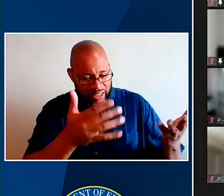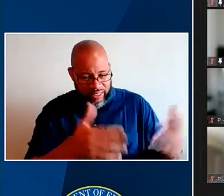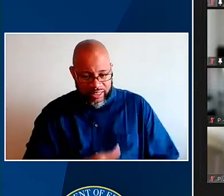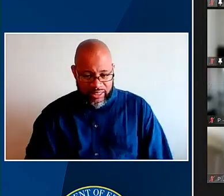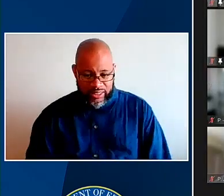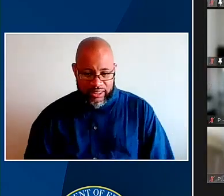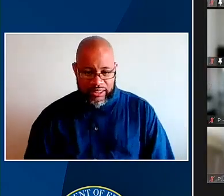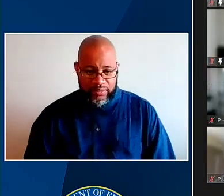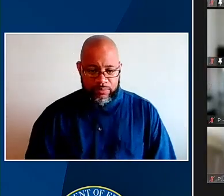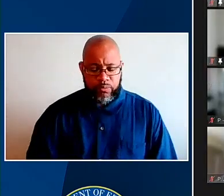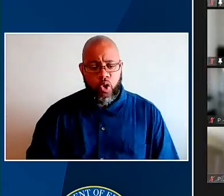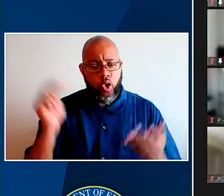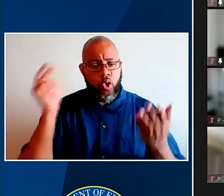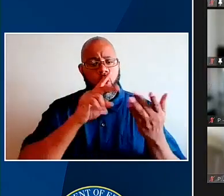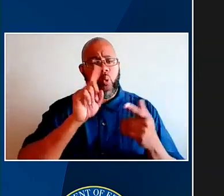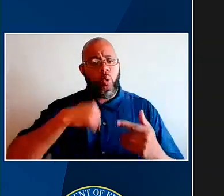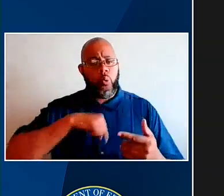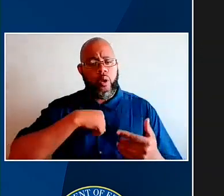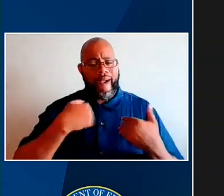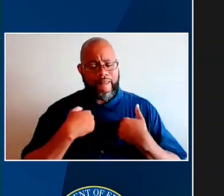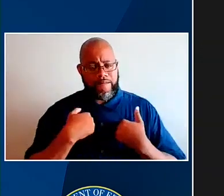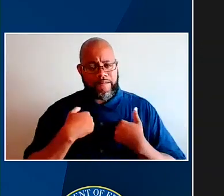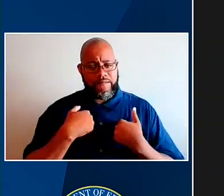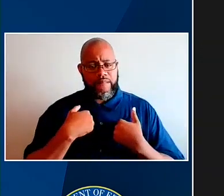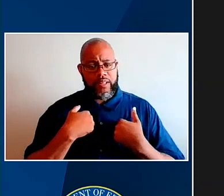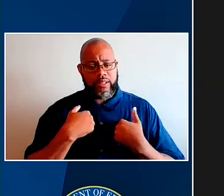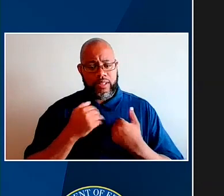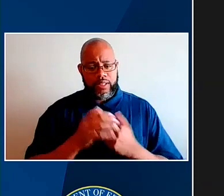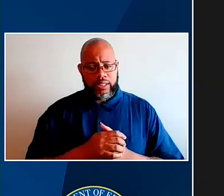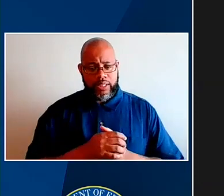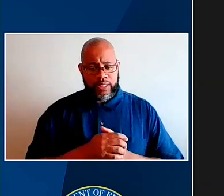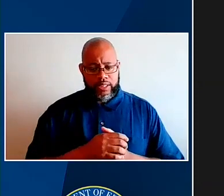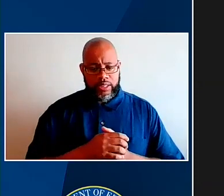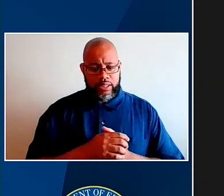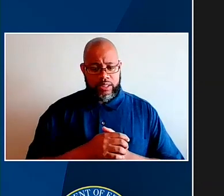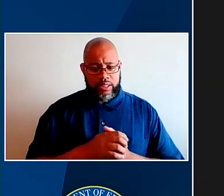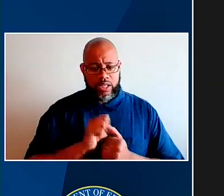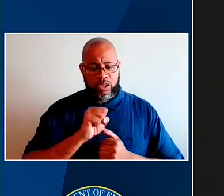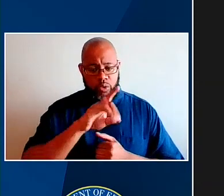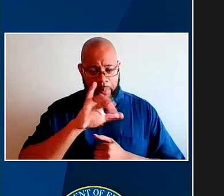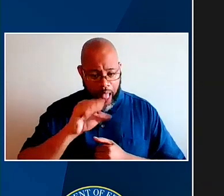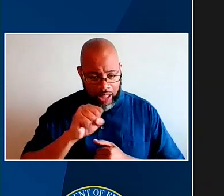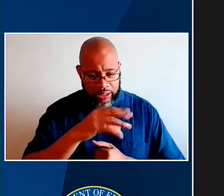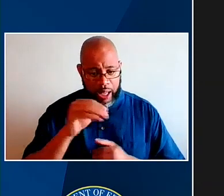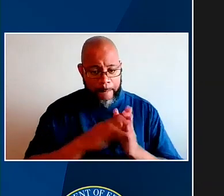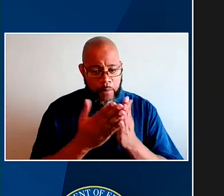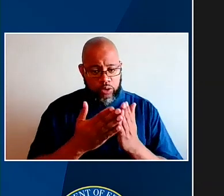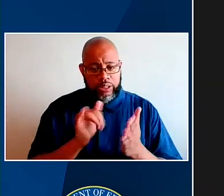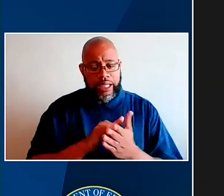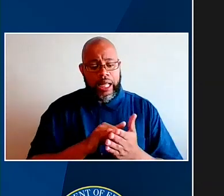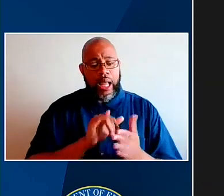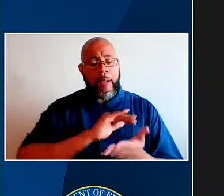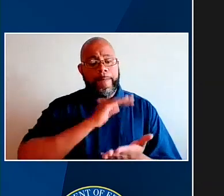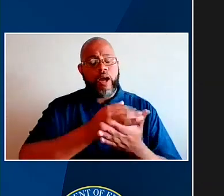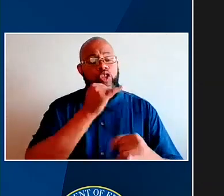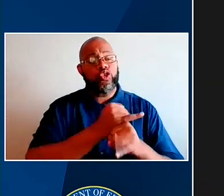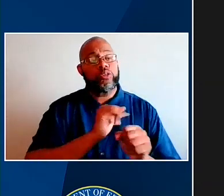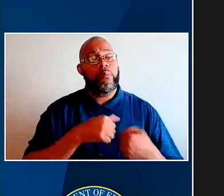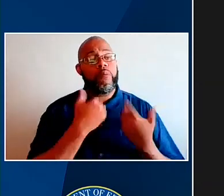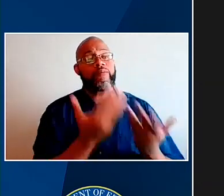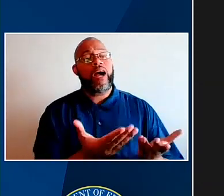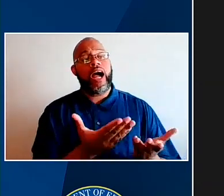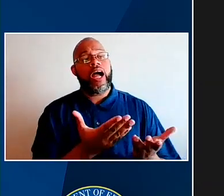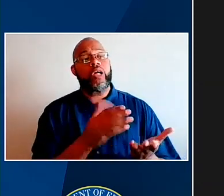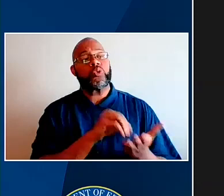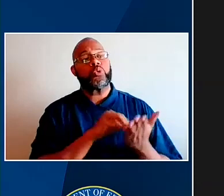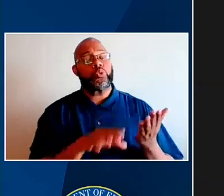So you're looking at where we have provision for books and supplies, the amount the institution provides to students, the